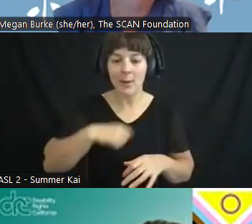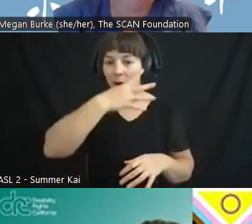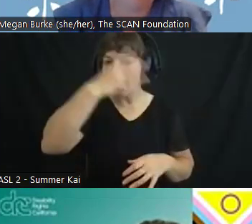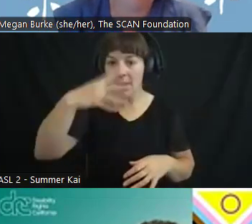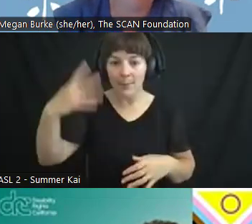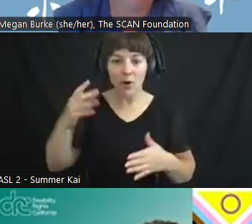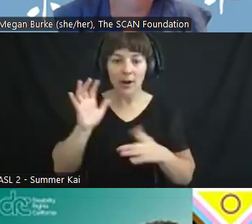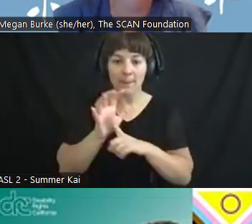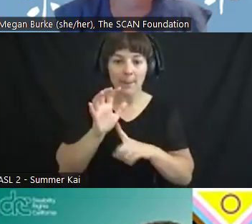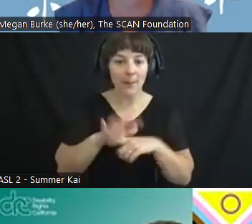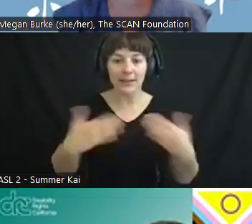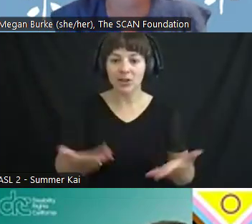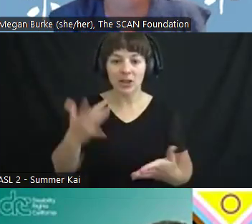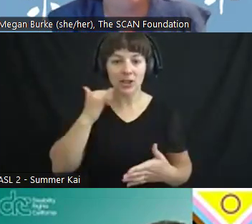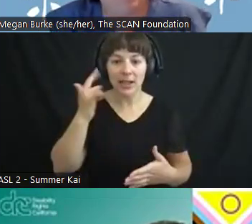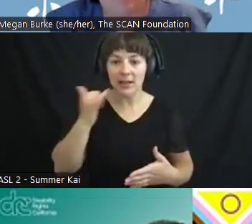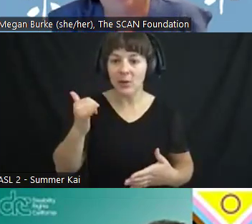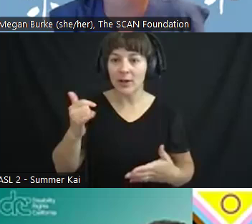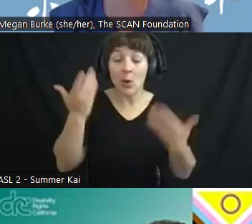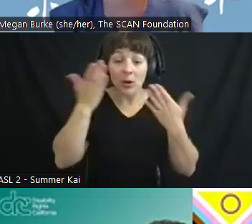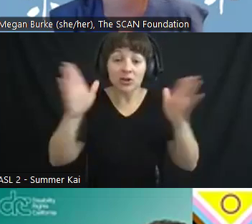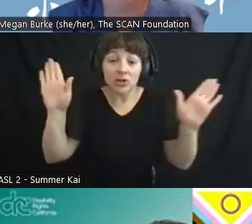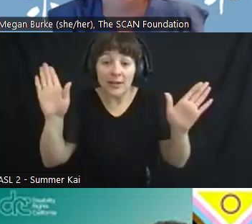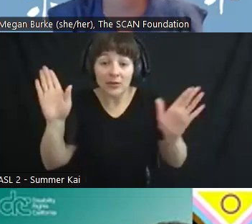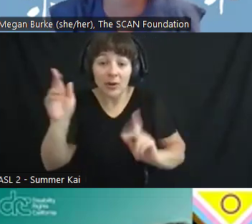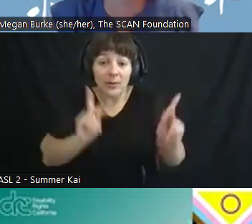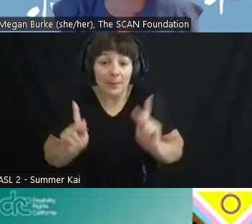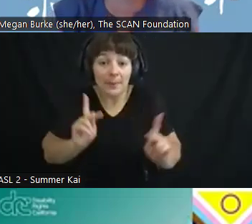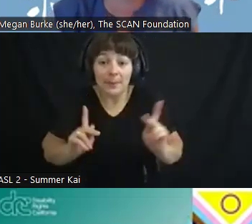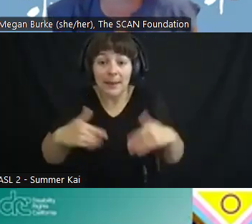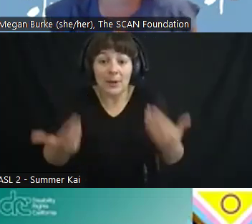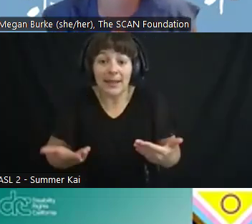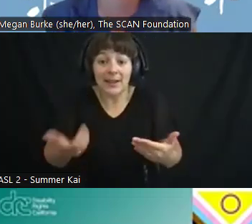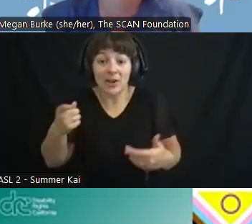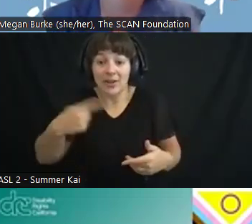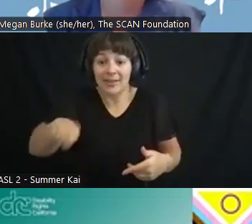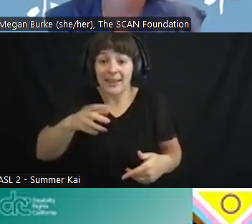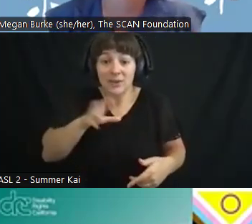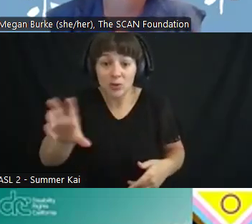here in California, in general, just as people and the contributions, but also to